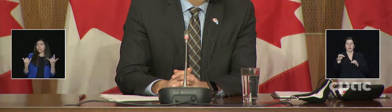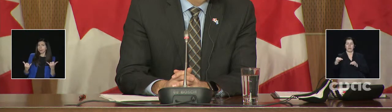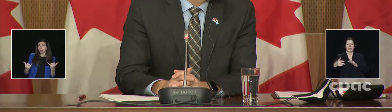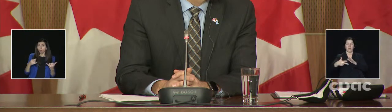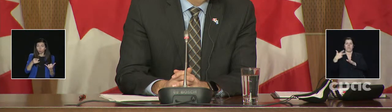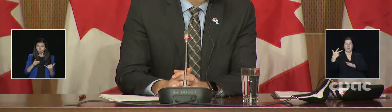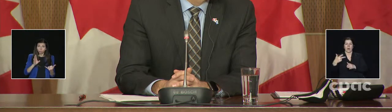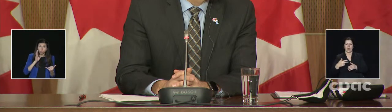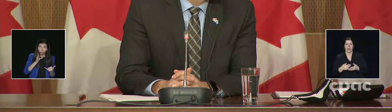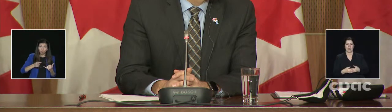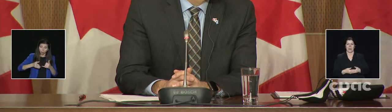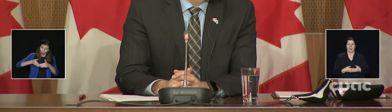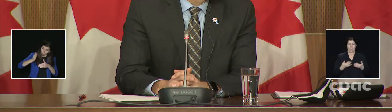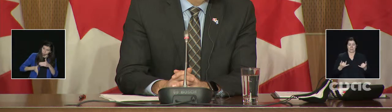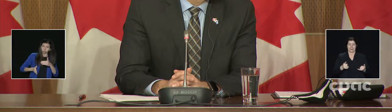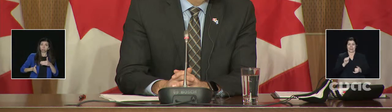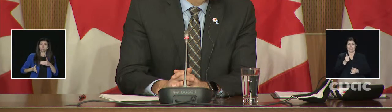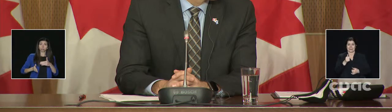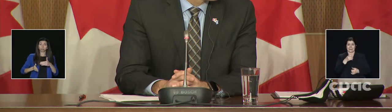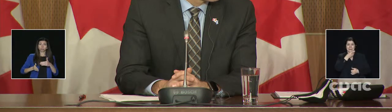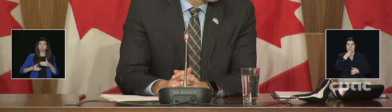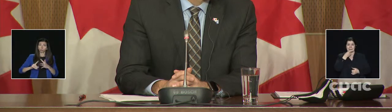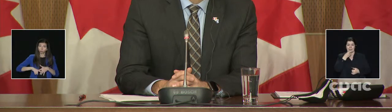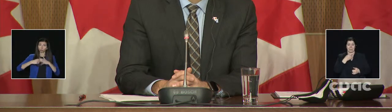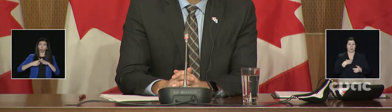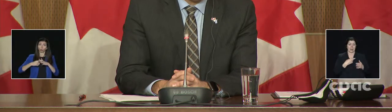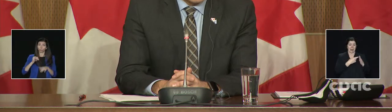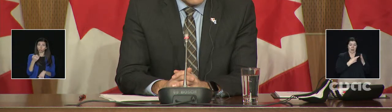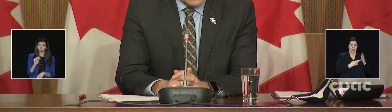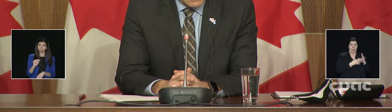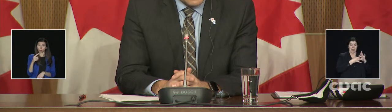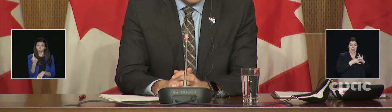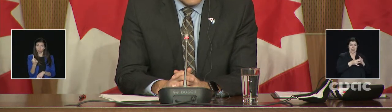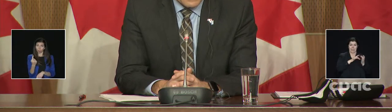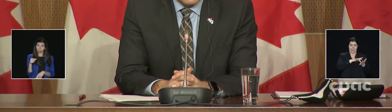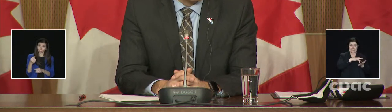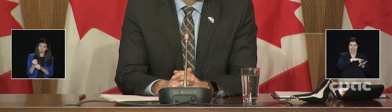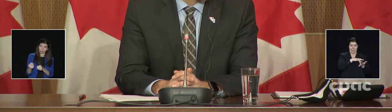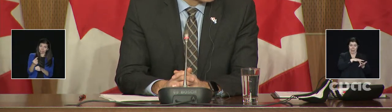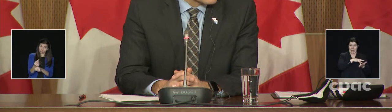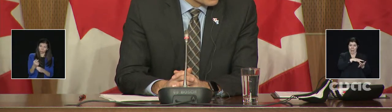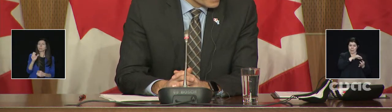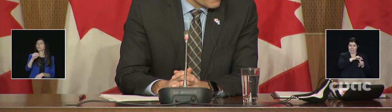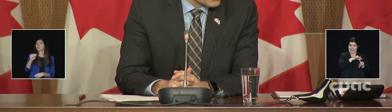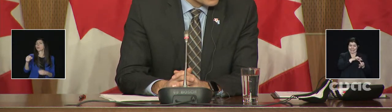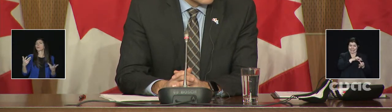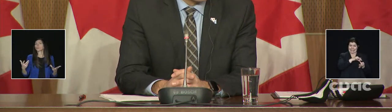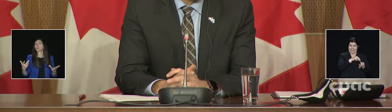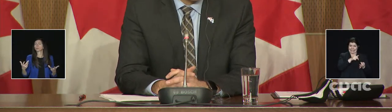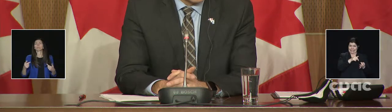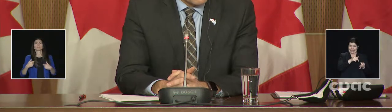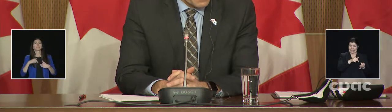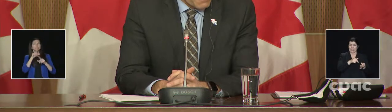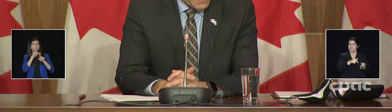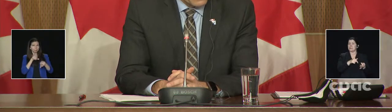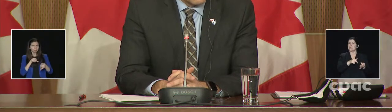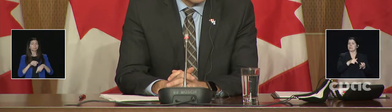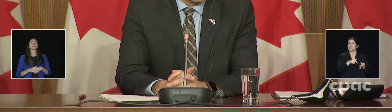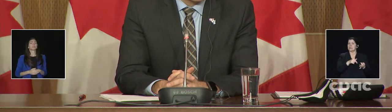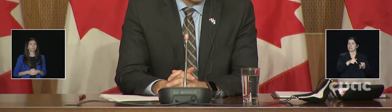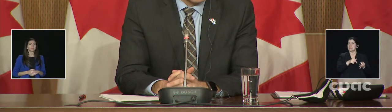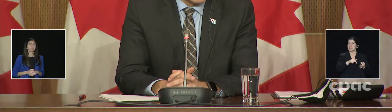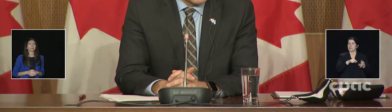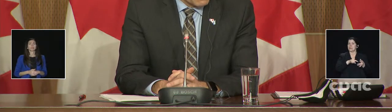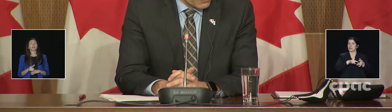will be in effect on January 1, 2022? Well, what I can say now is that we are obviously